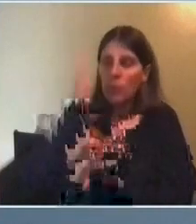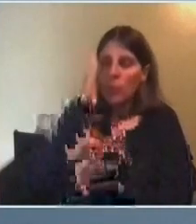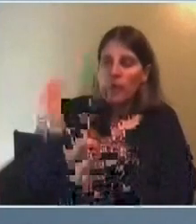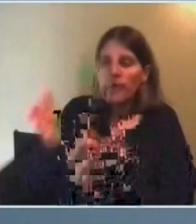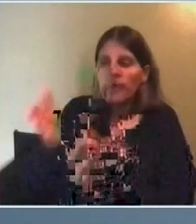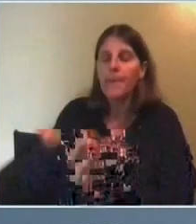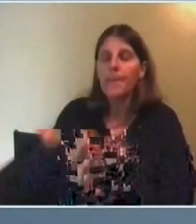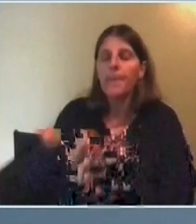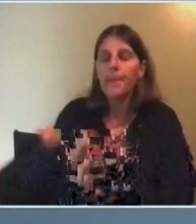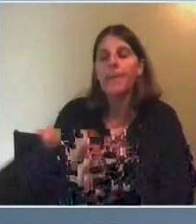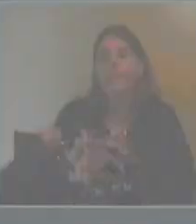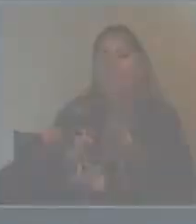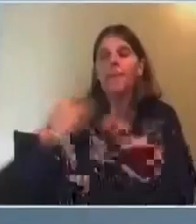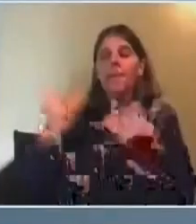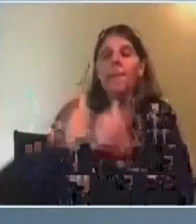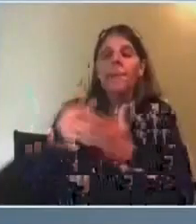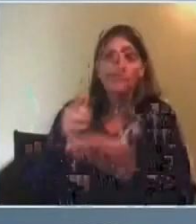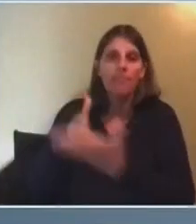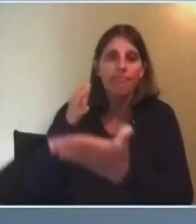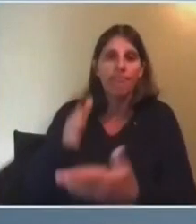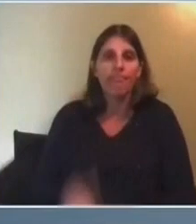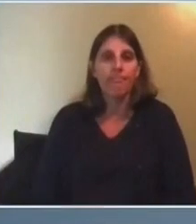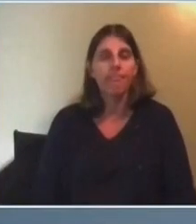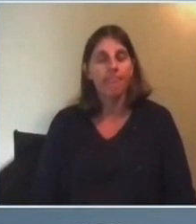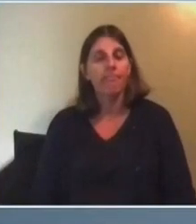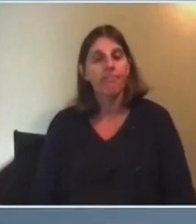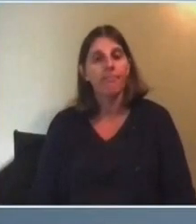the status of this.